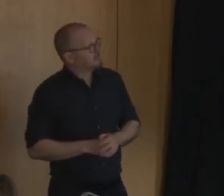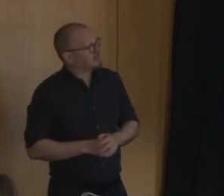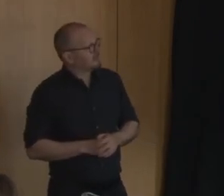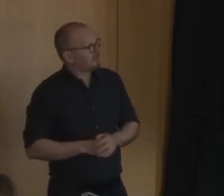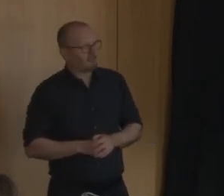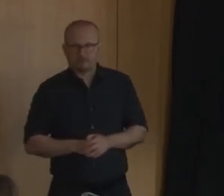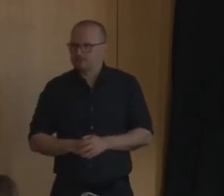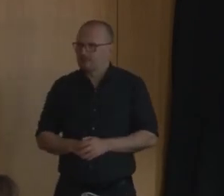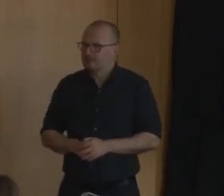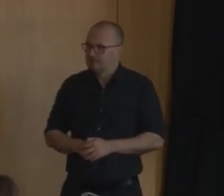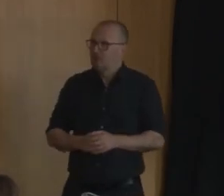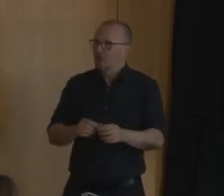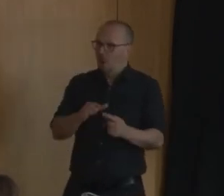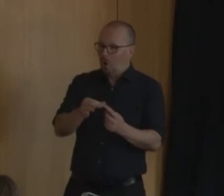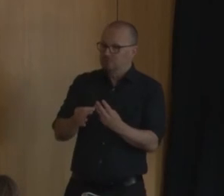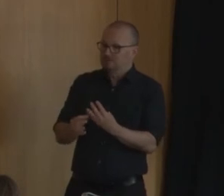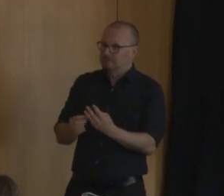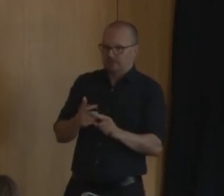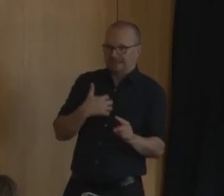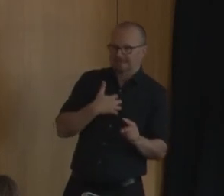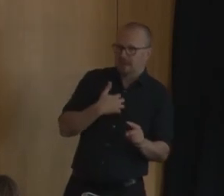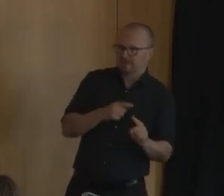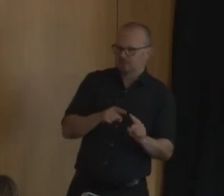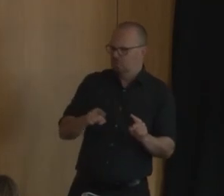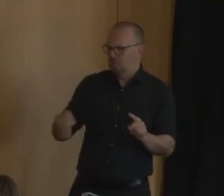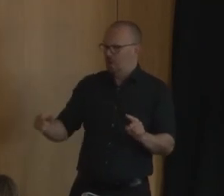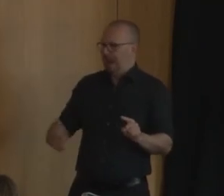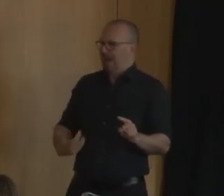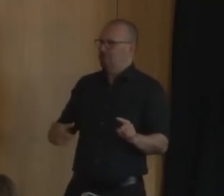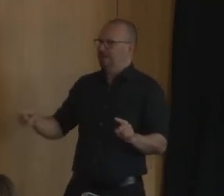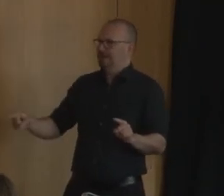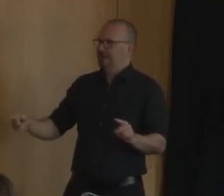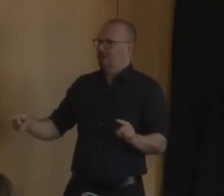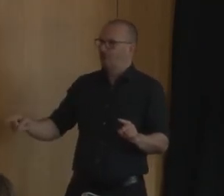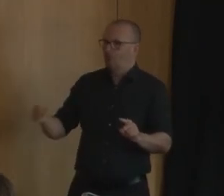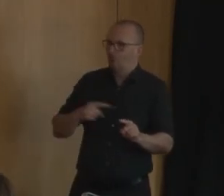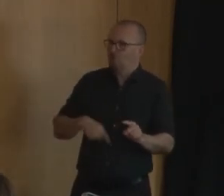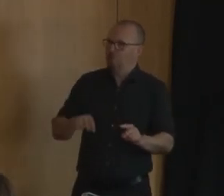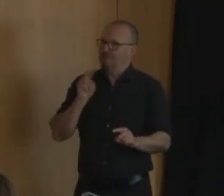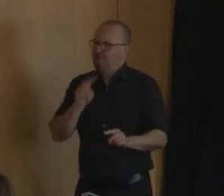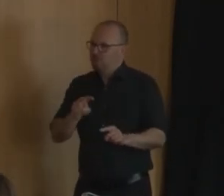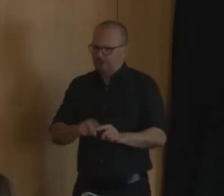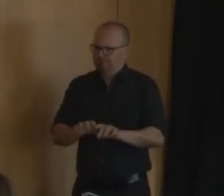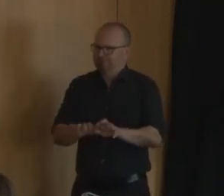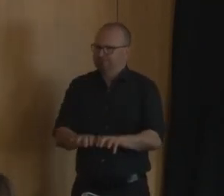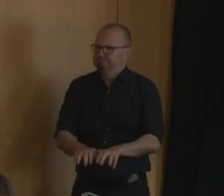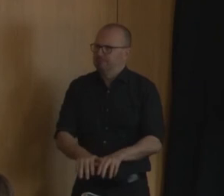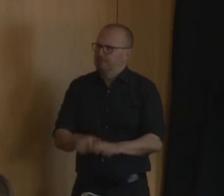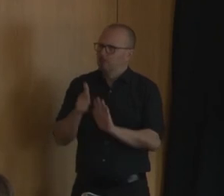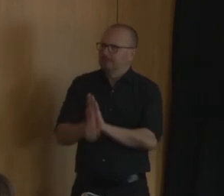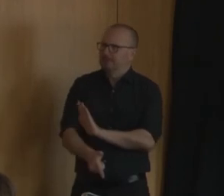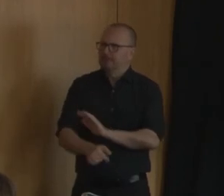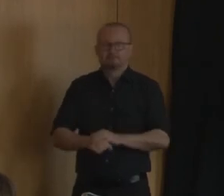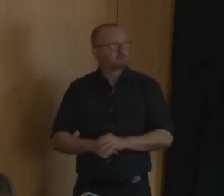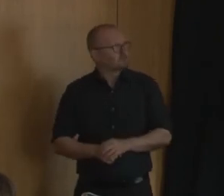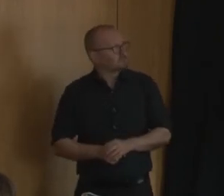example. You can express a more in-depth opinion in writing. Your views projected in real time in the gallery, and you can see it